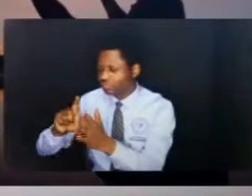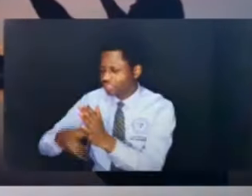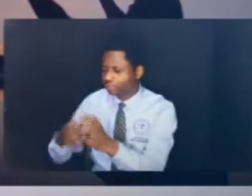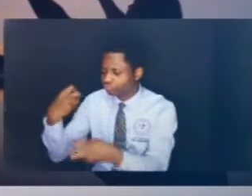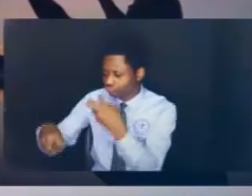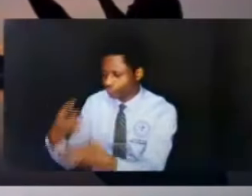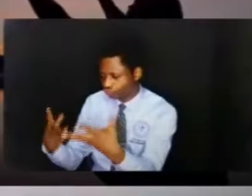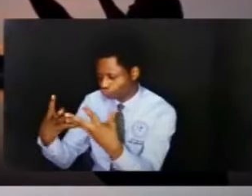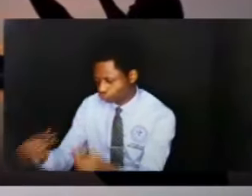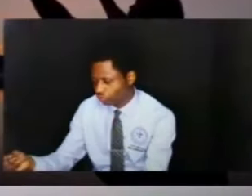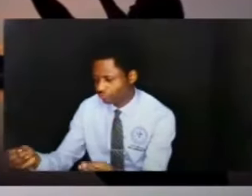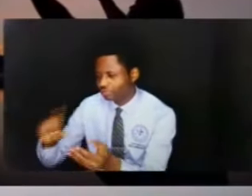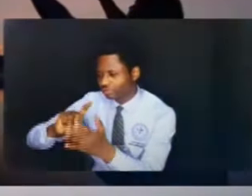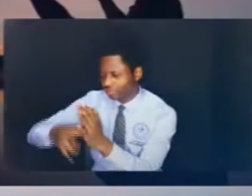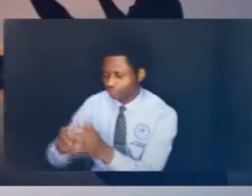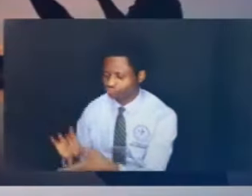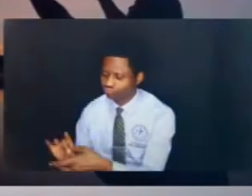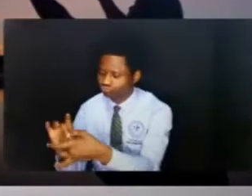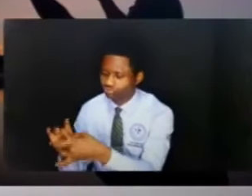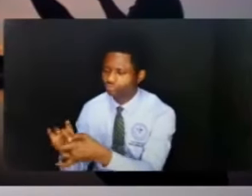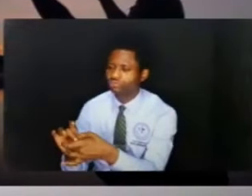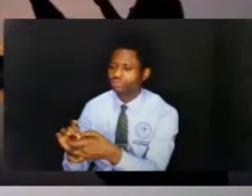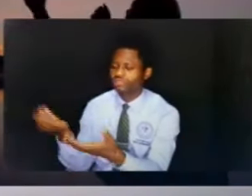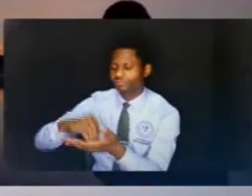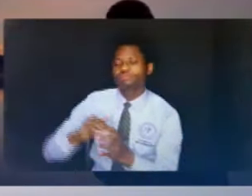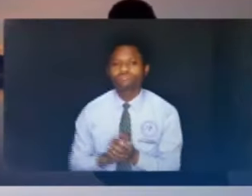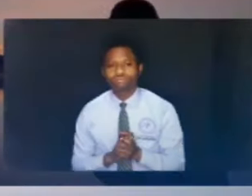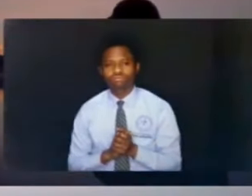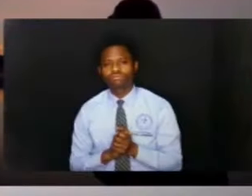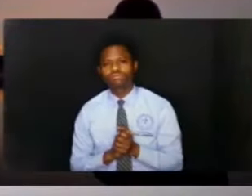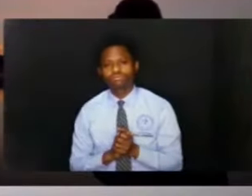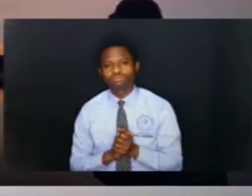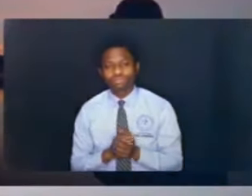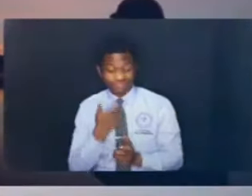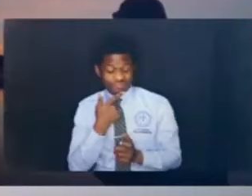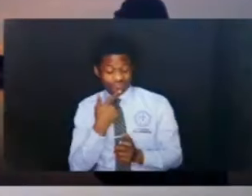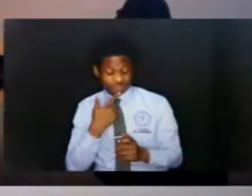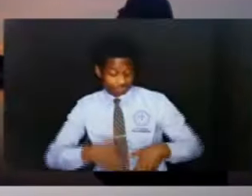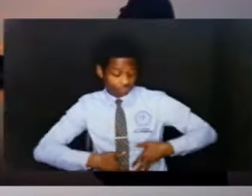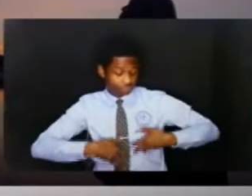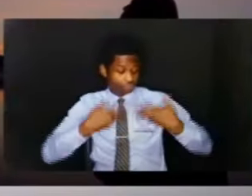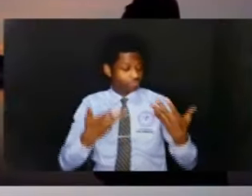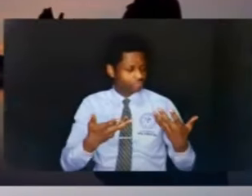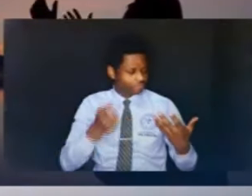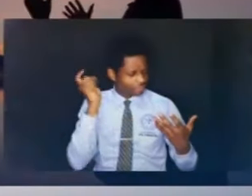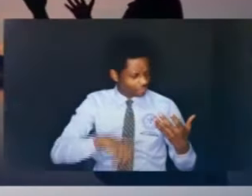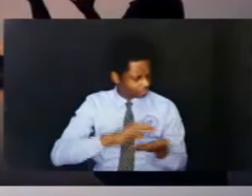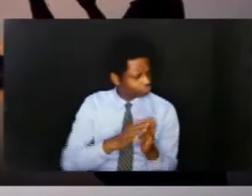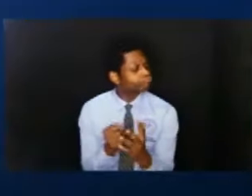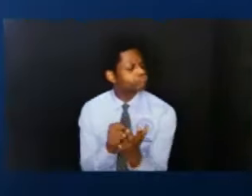anya nkabom ana wo benya bonifafri ana ne nimu adom. Now we have said that confession must be